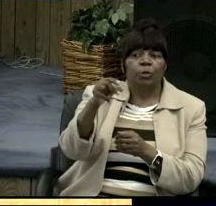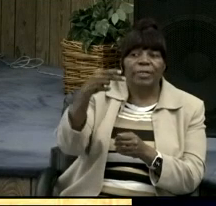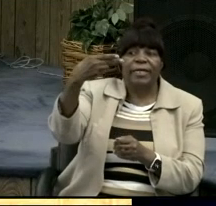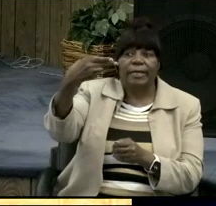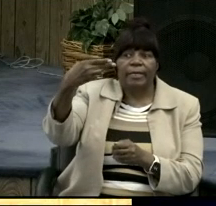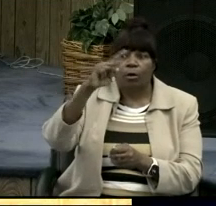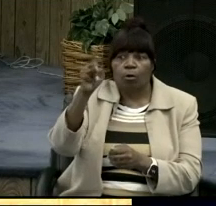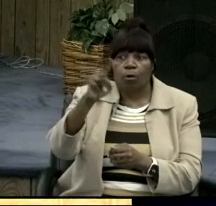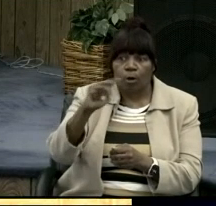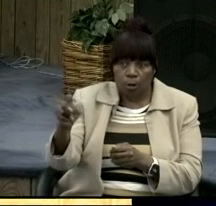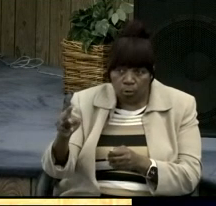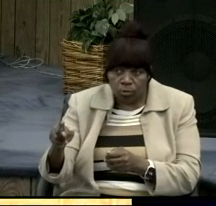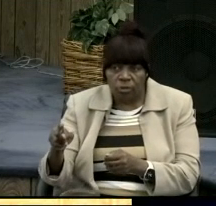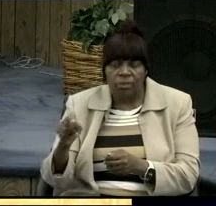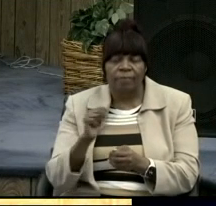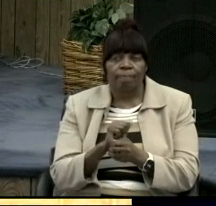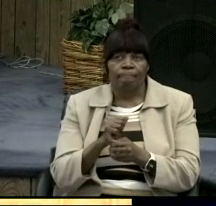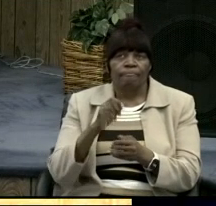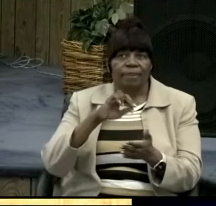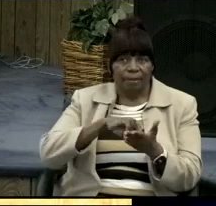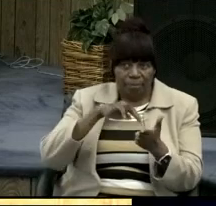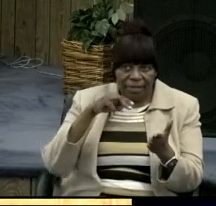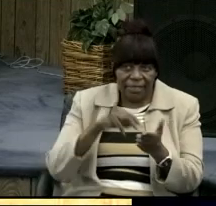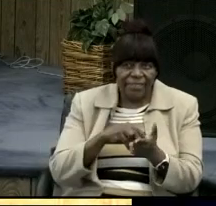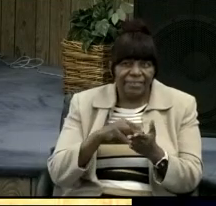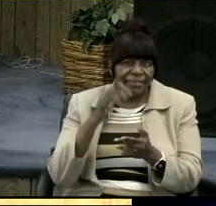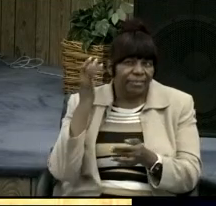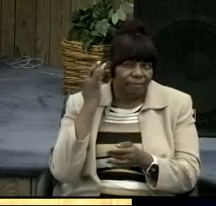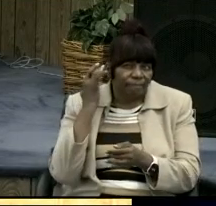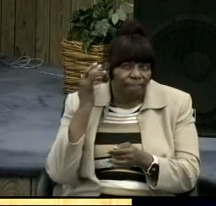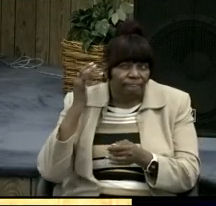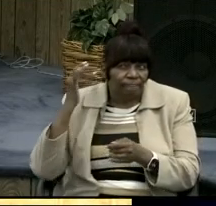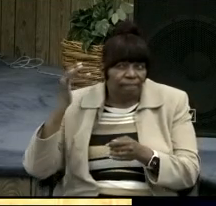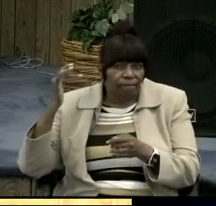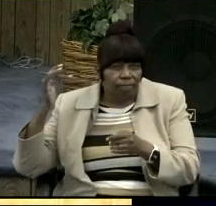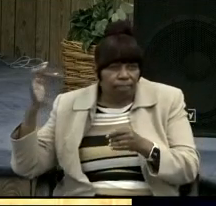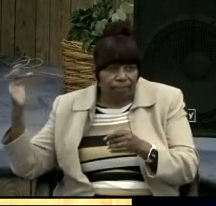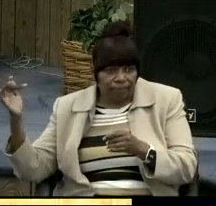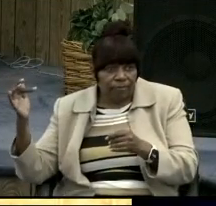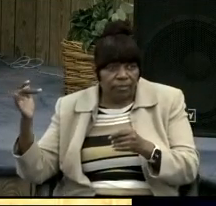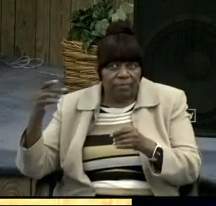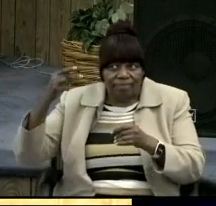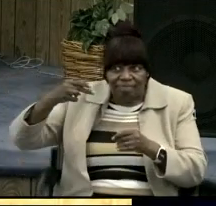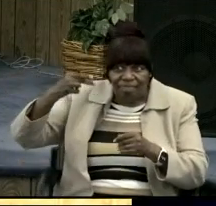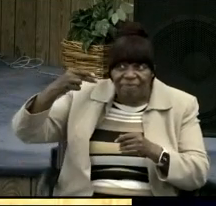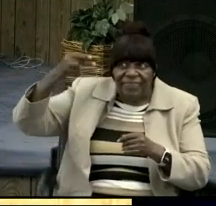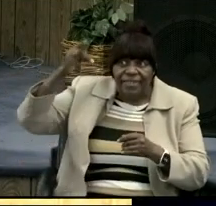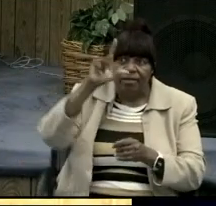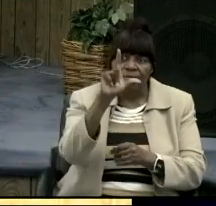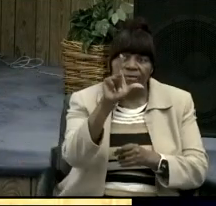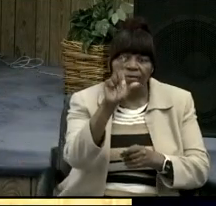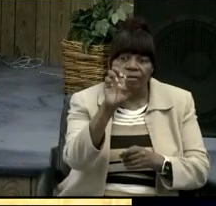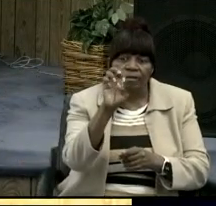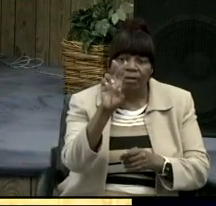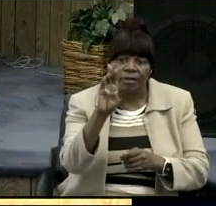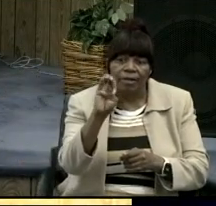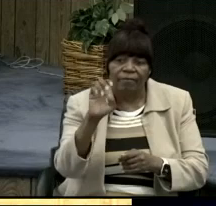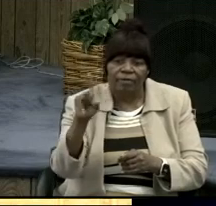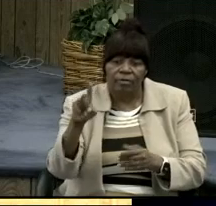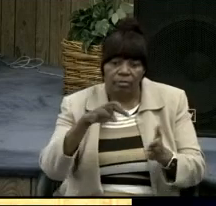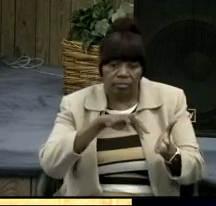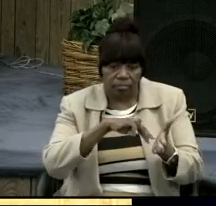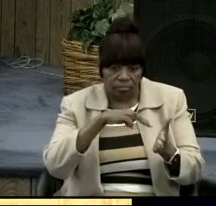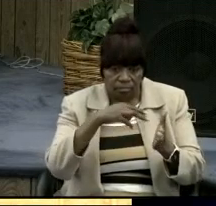Amazing. Age and damage reduces the upper limit. For example, an old person